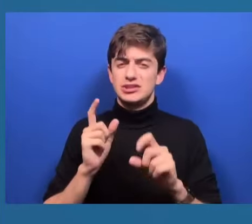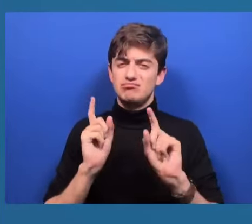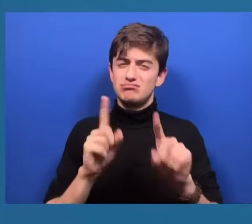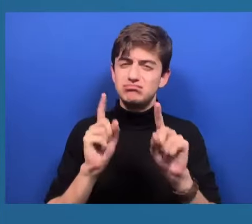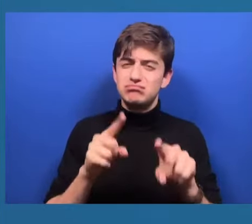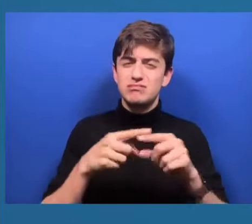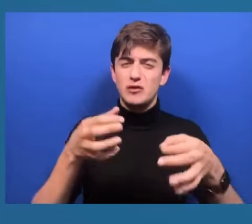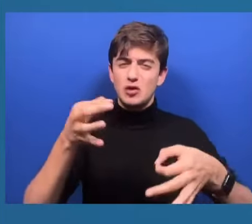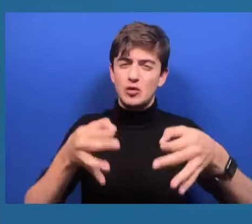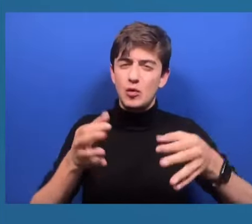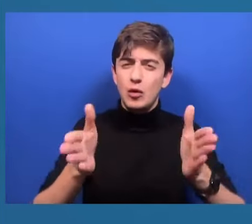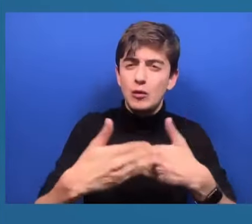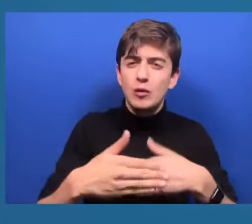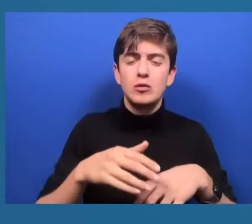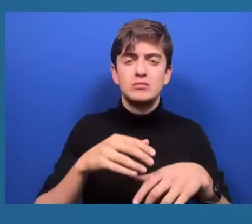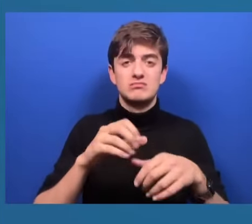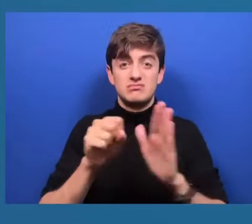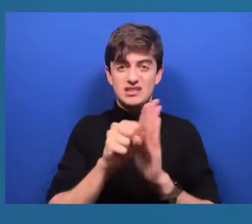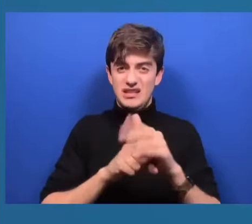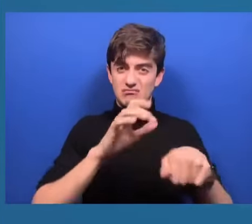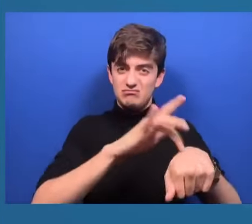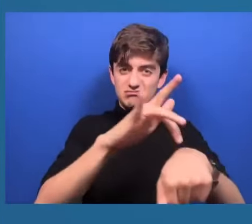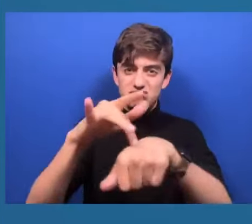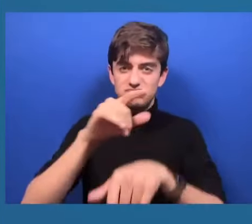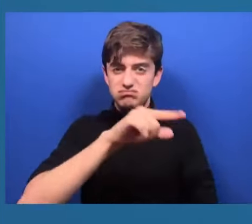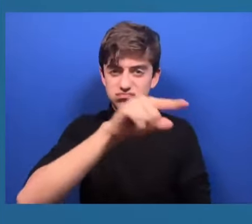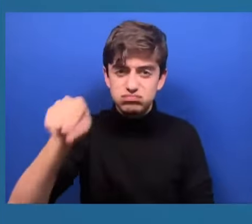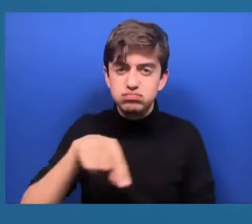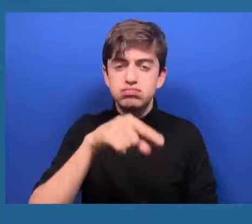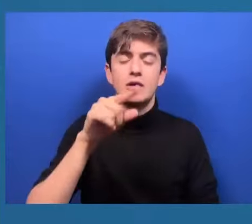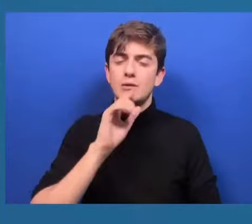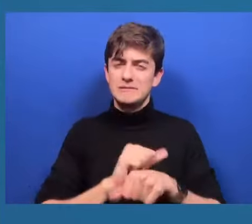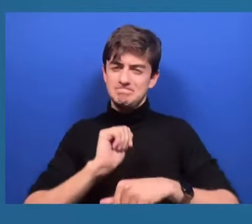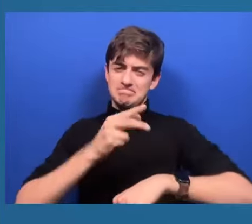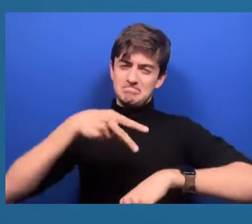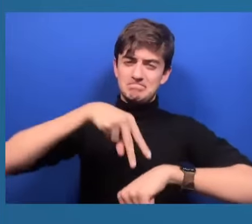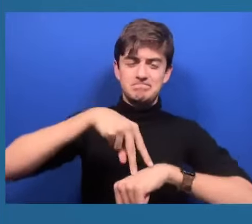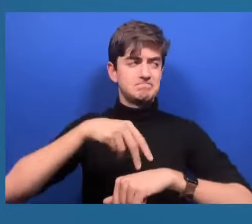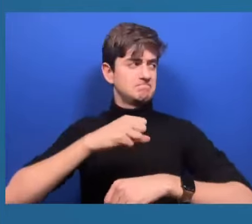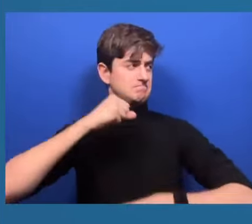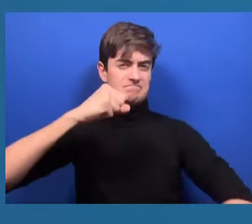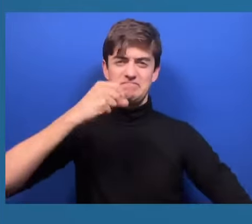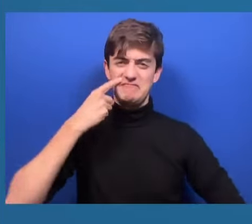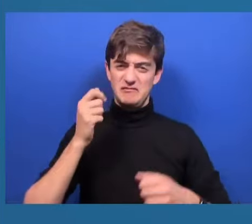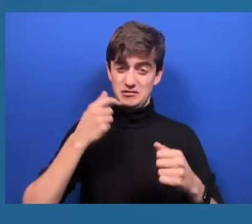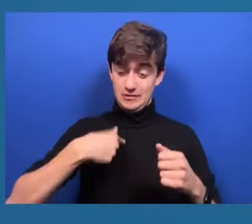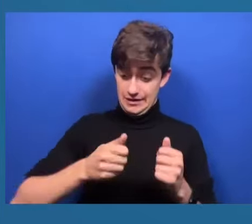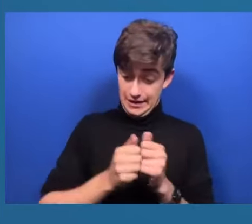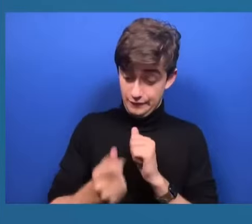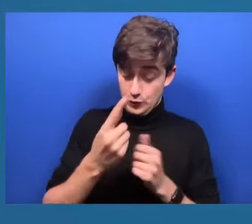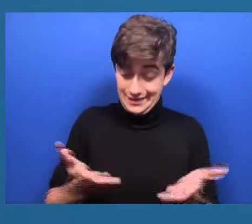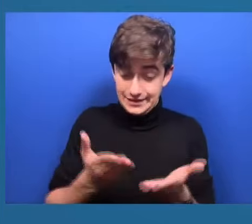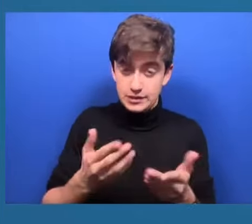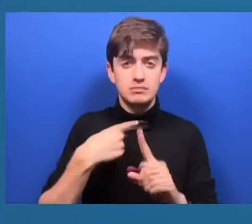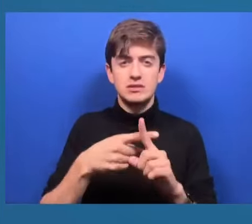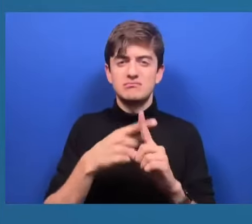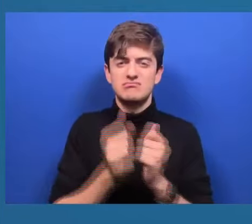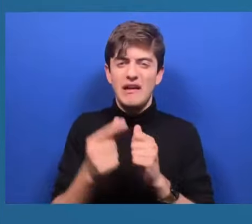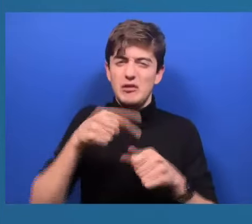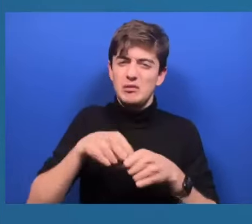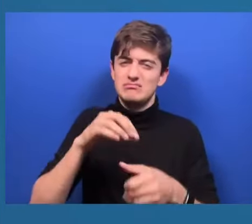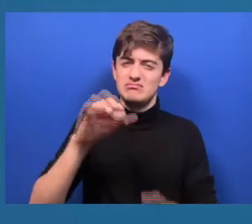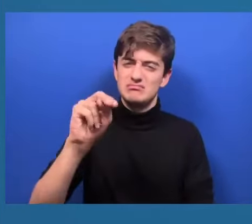all around this state, standing up for everyone here and all of us around the state. And